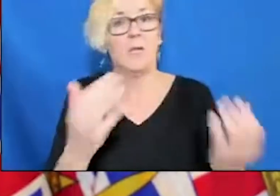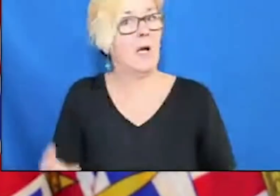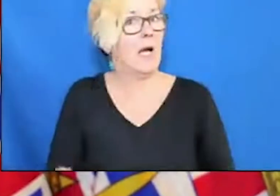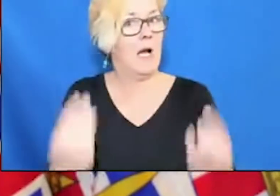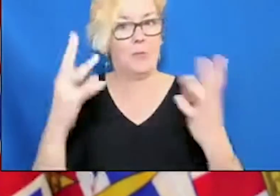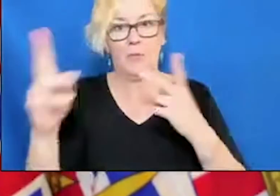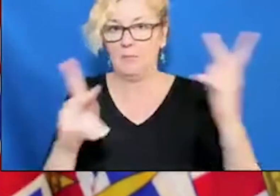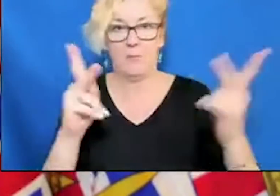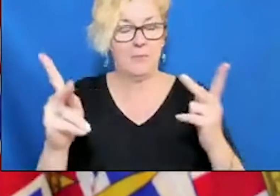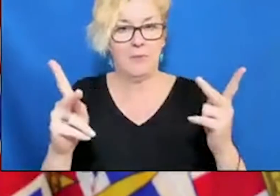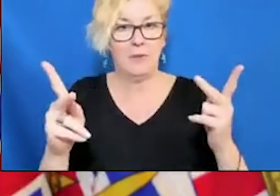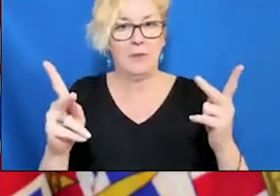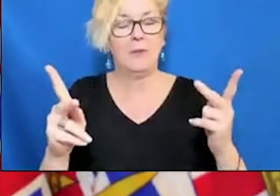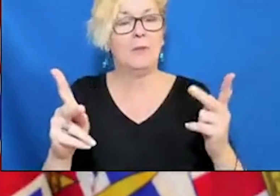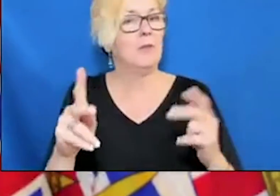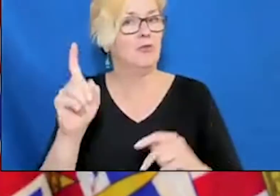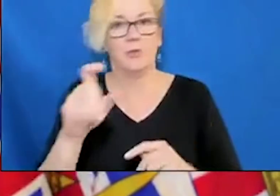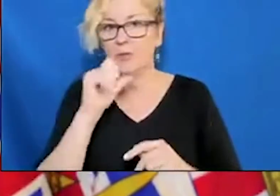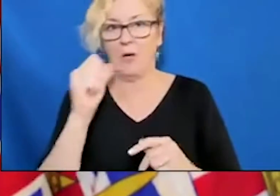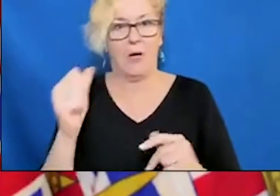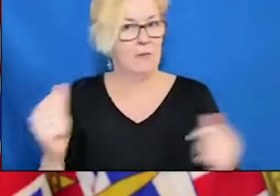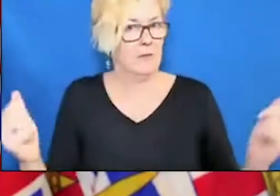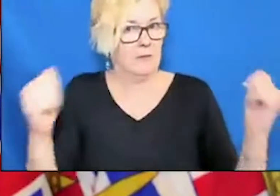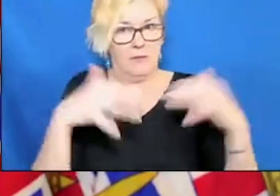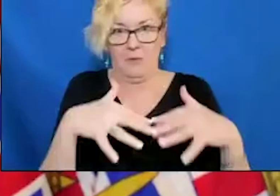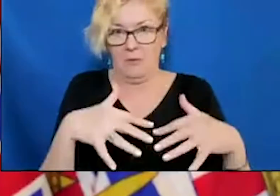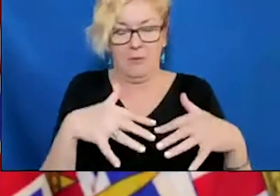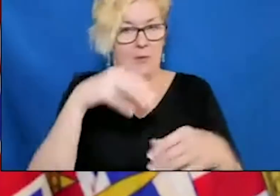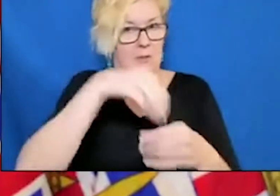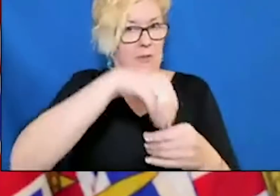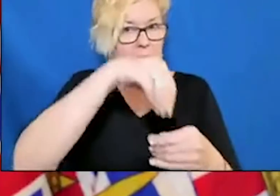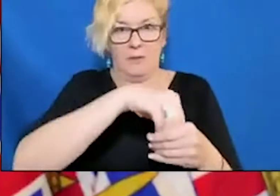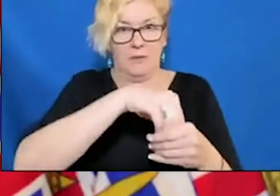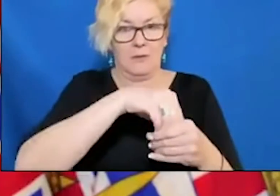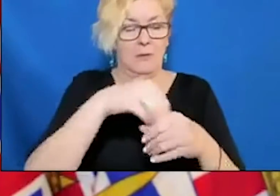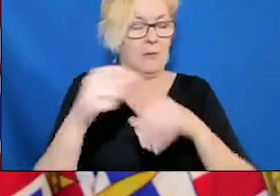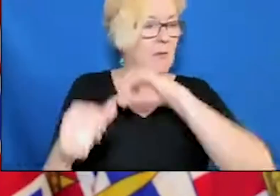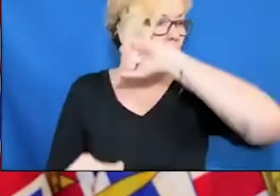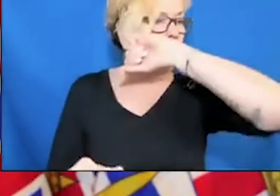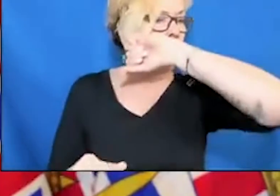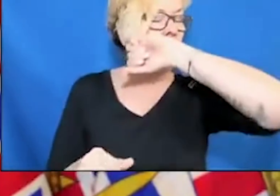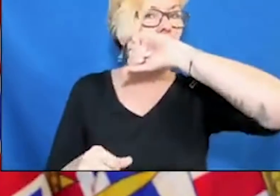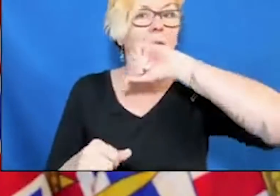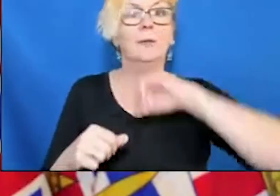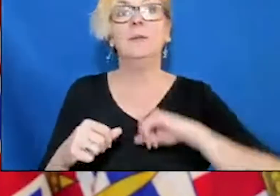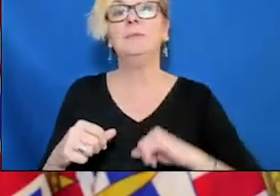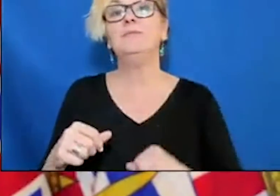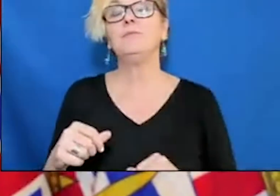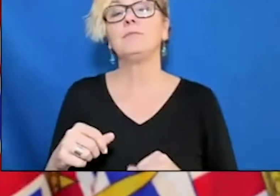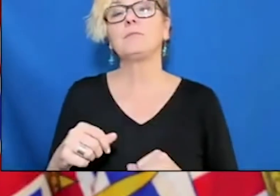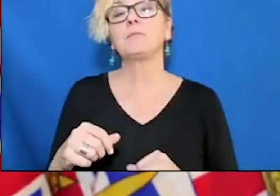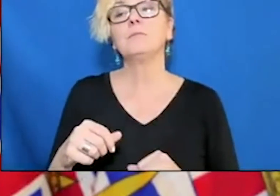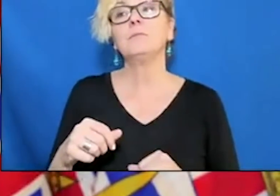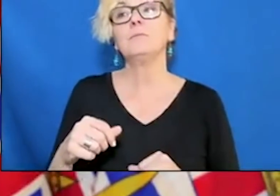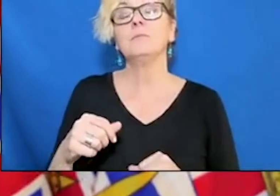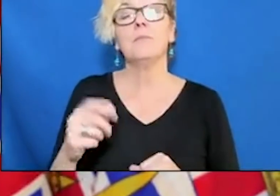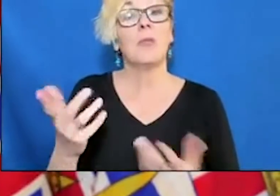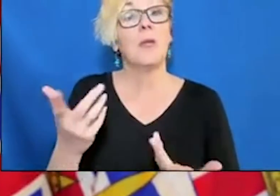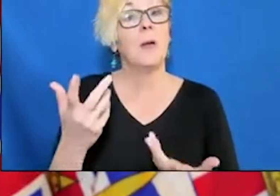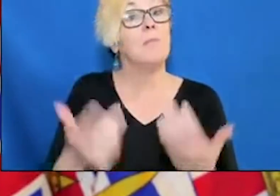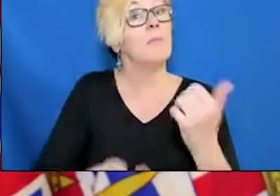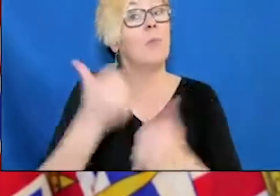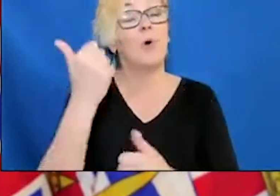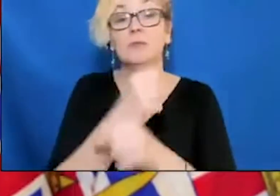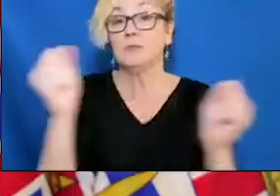safe place for us to gather now with our small groups, with our friends, with our family, is outside. And that's why we need